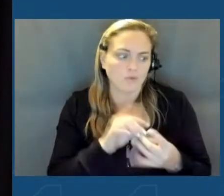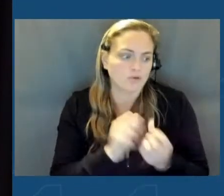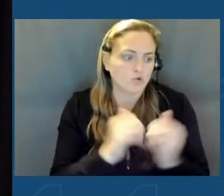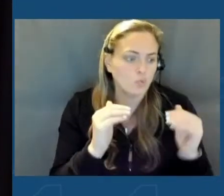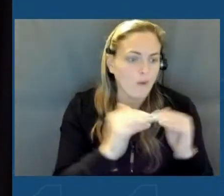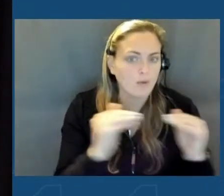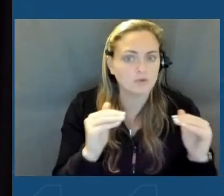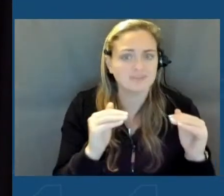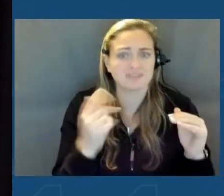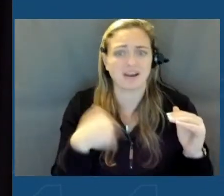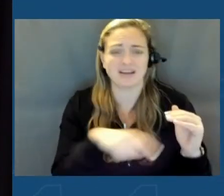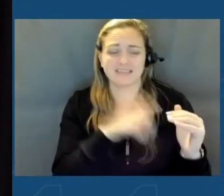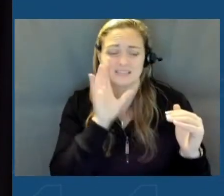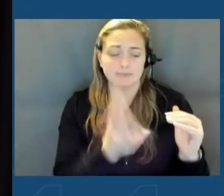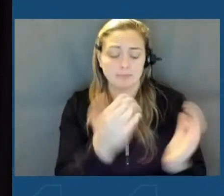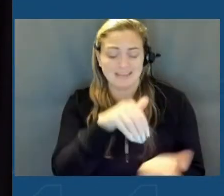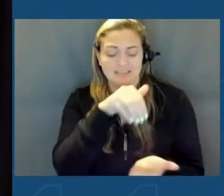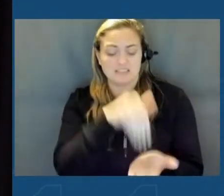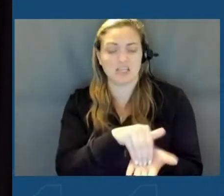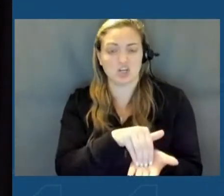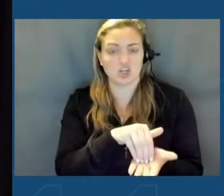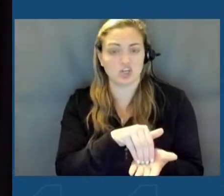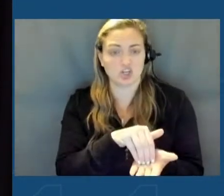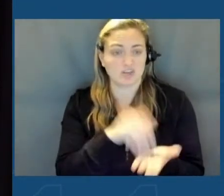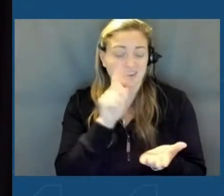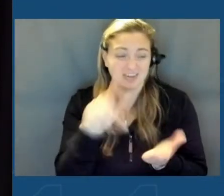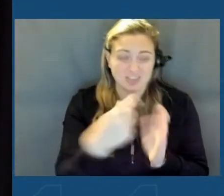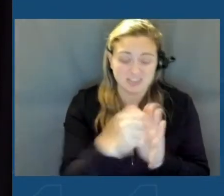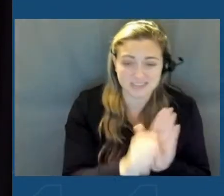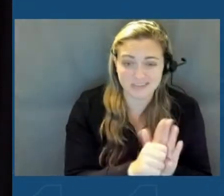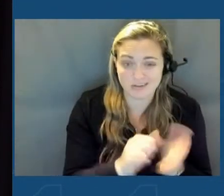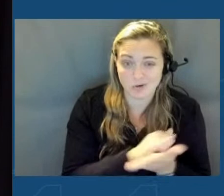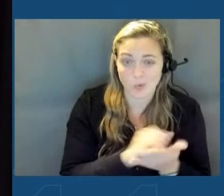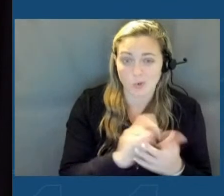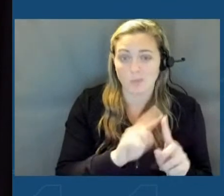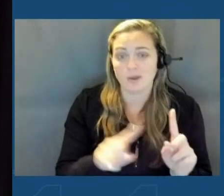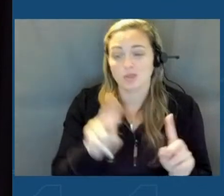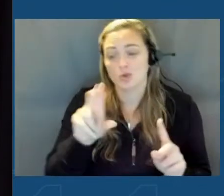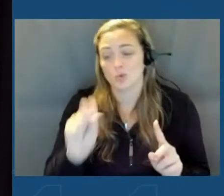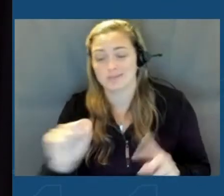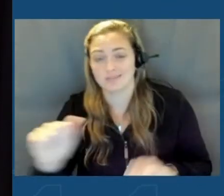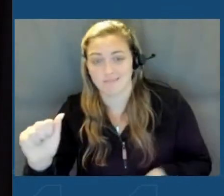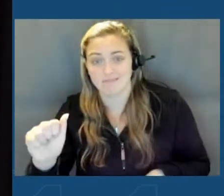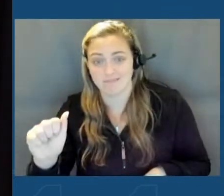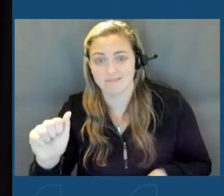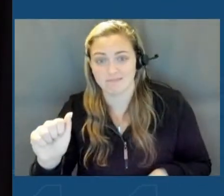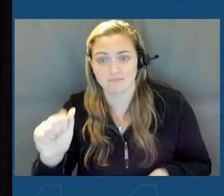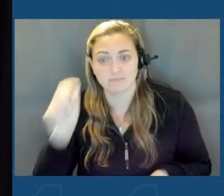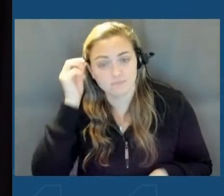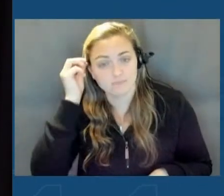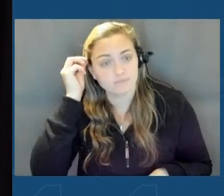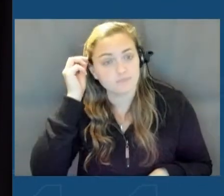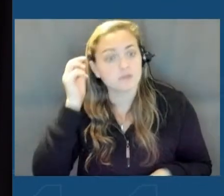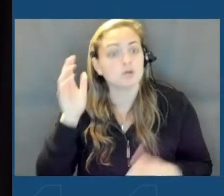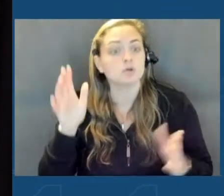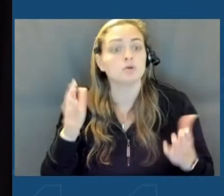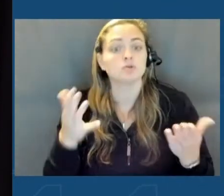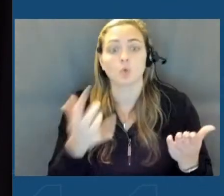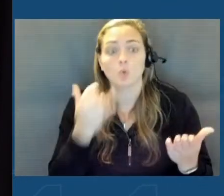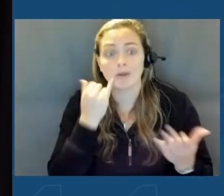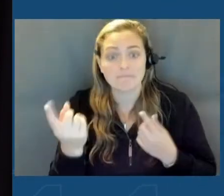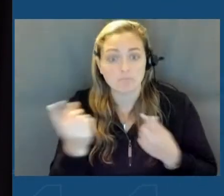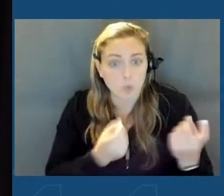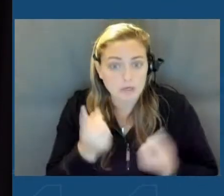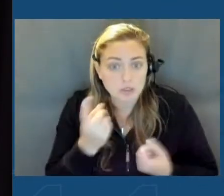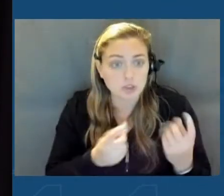epicenter of this in the state of, not just in the state of New York, obviously, but in the United States of America. So with that, if there's any questions